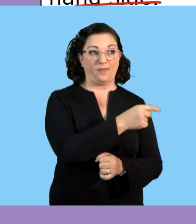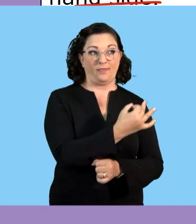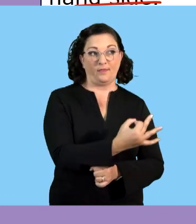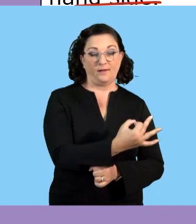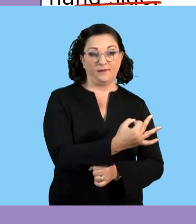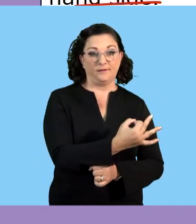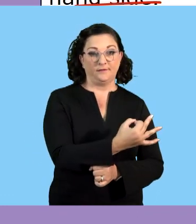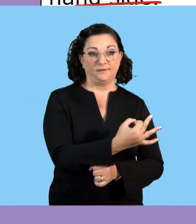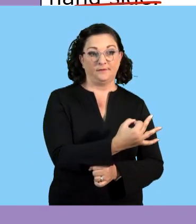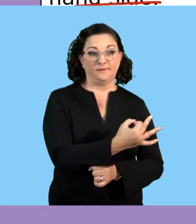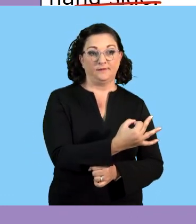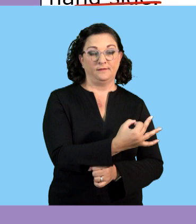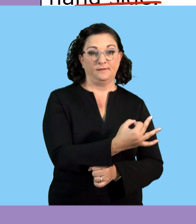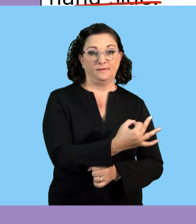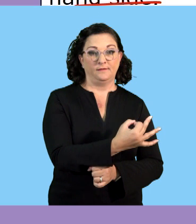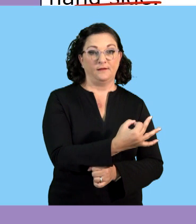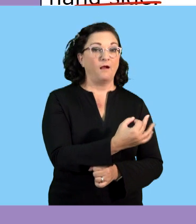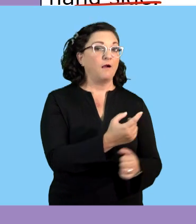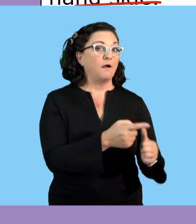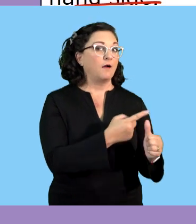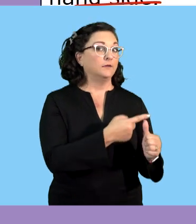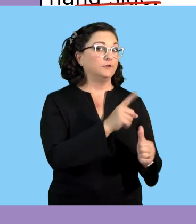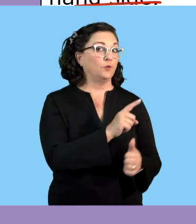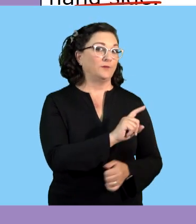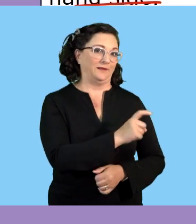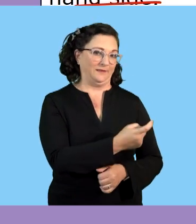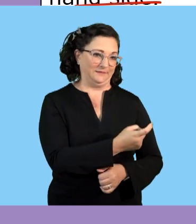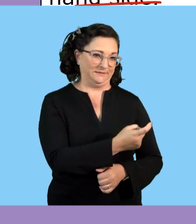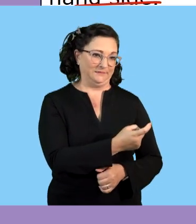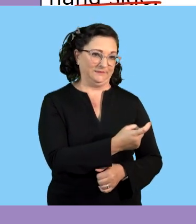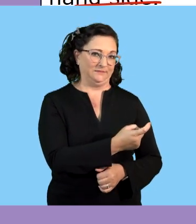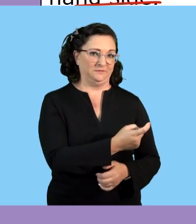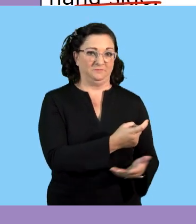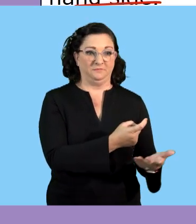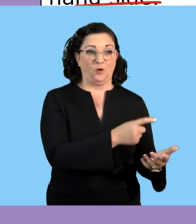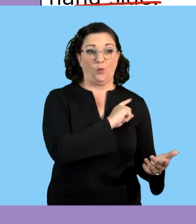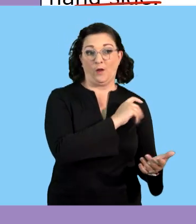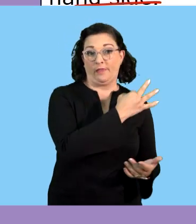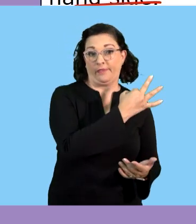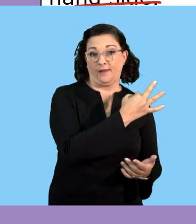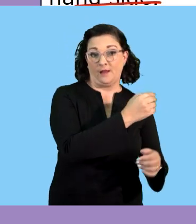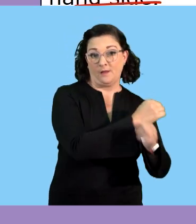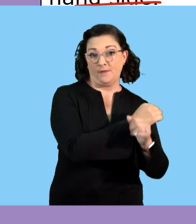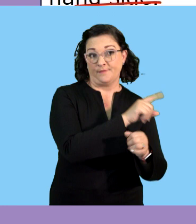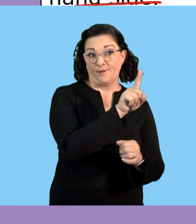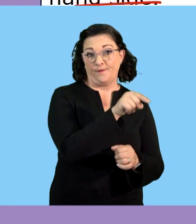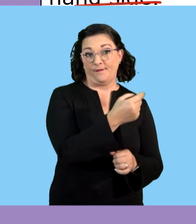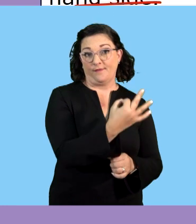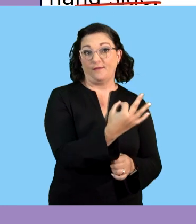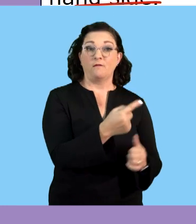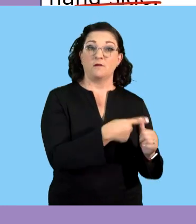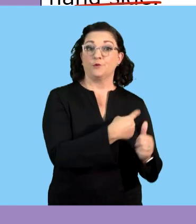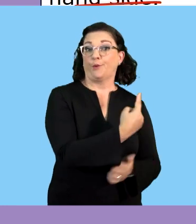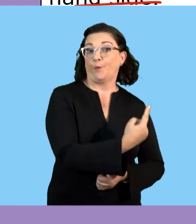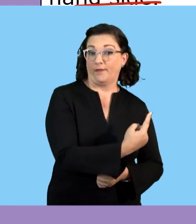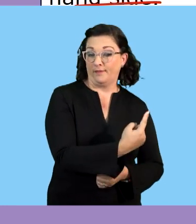1/3, that is going to give us a x. 1x, because 3 multiplied by 1/3 is 1, and